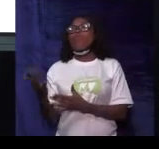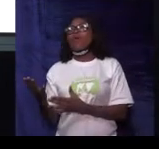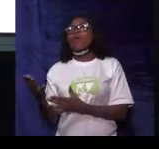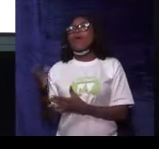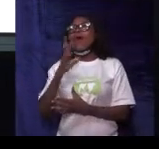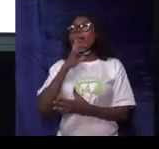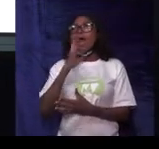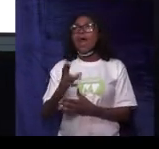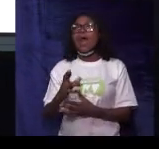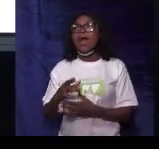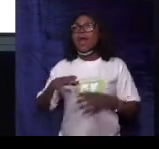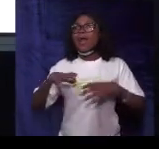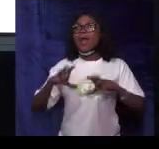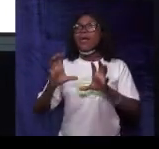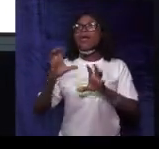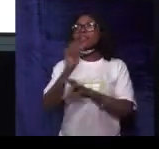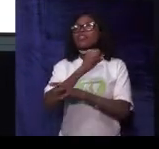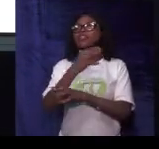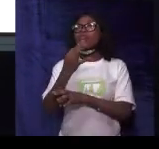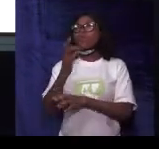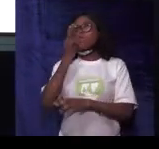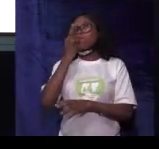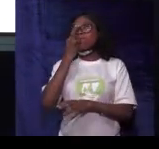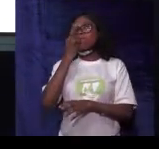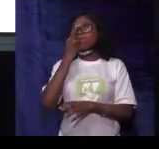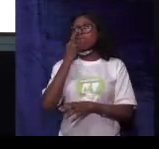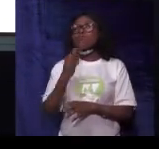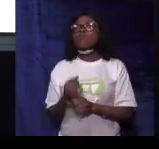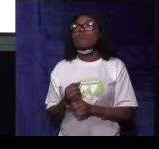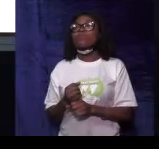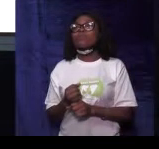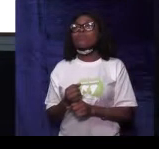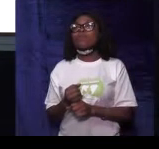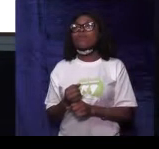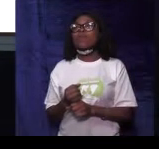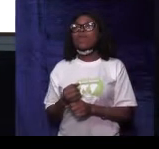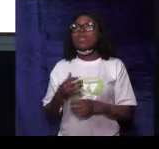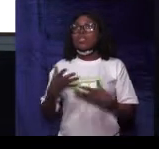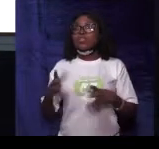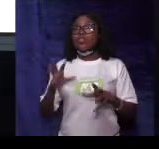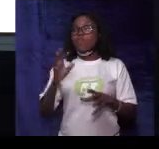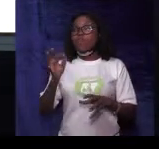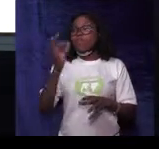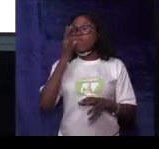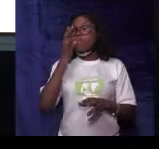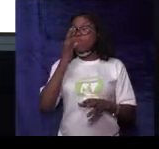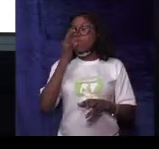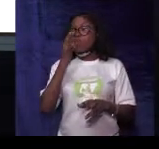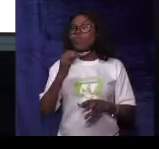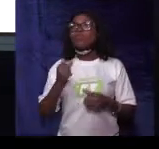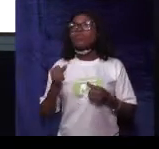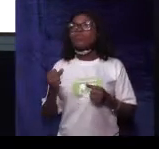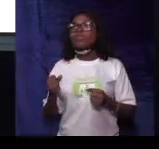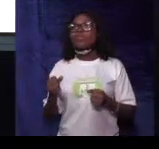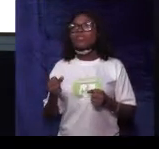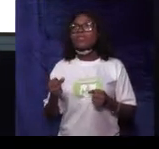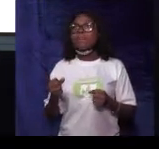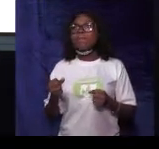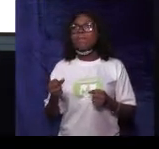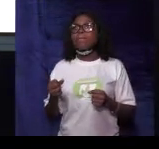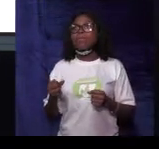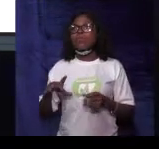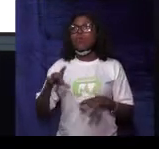health education. There are dash classes of food nutrients. There are dash classes of